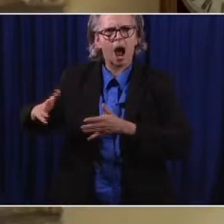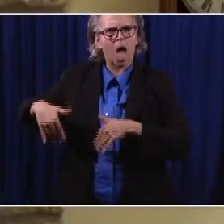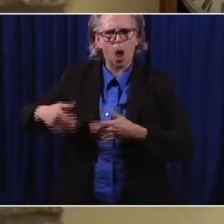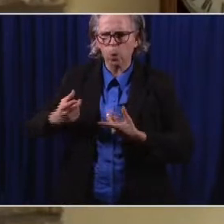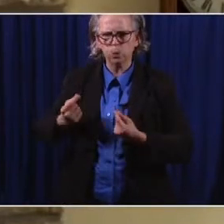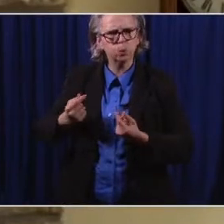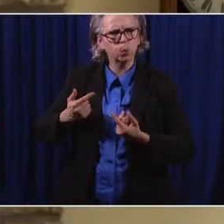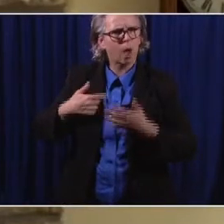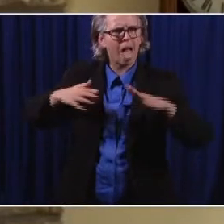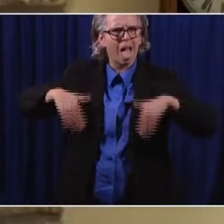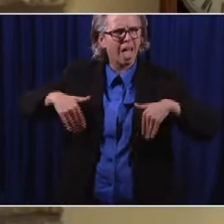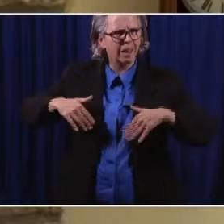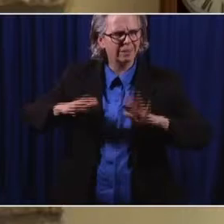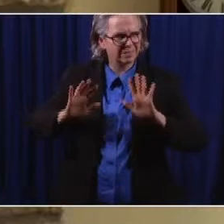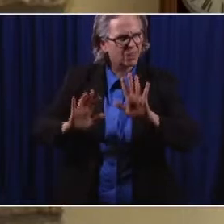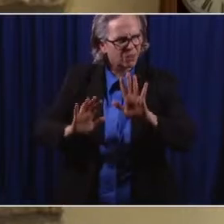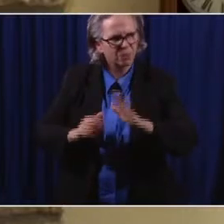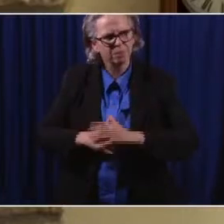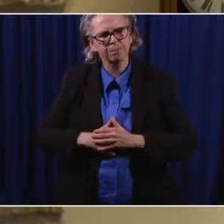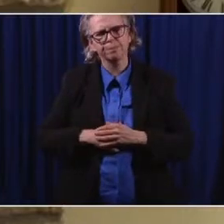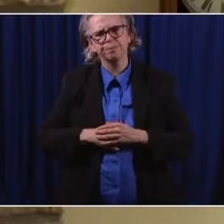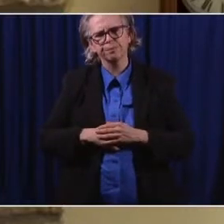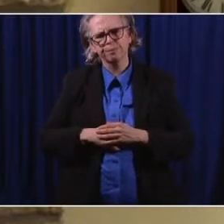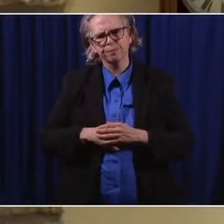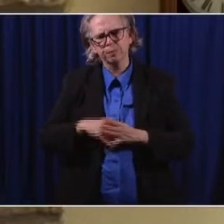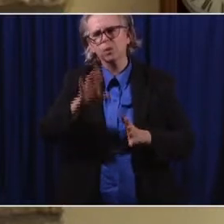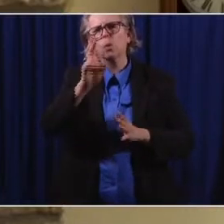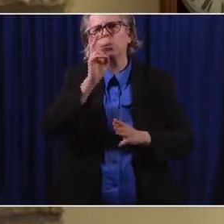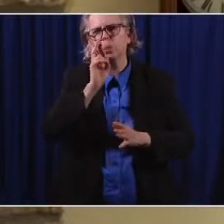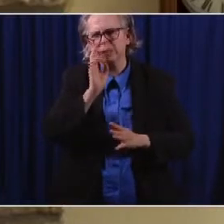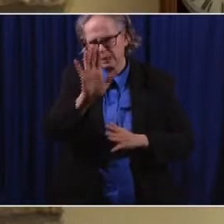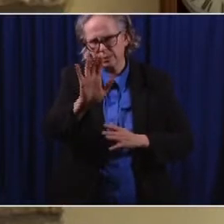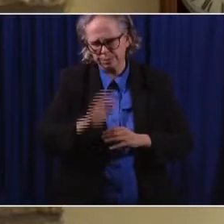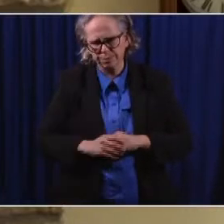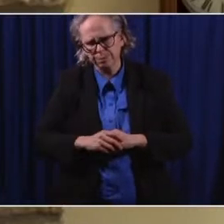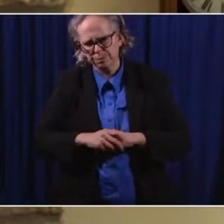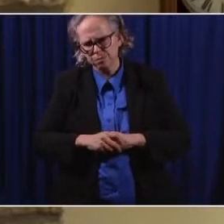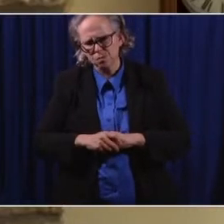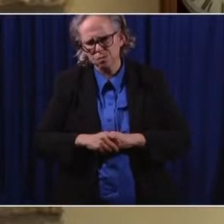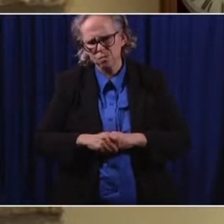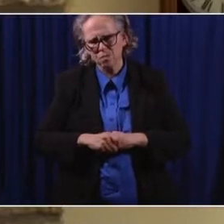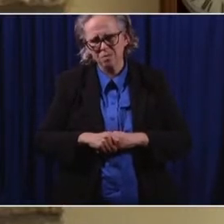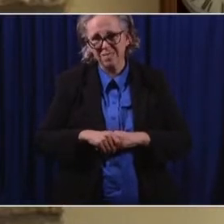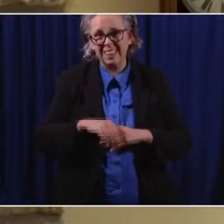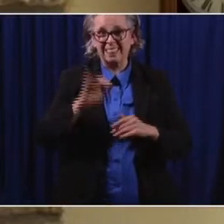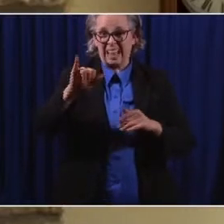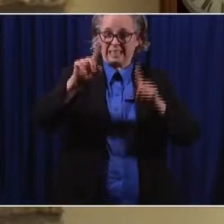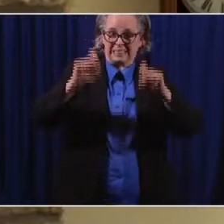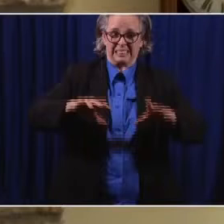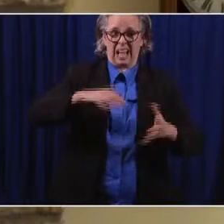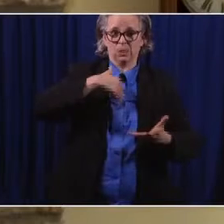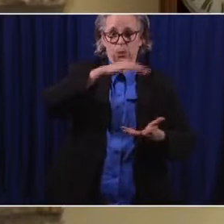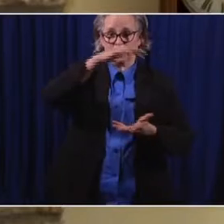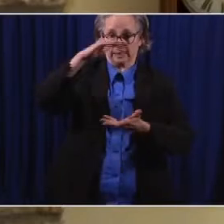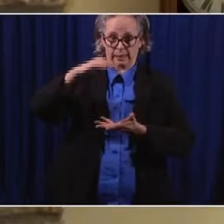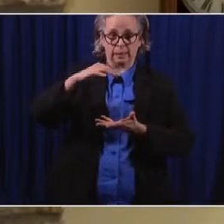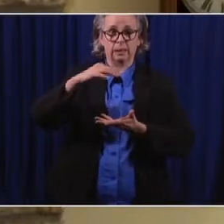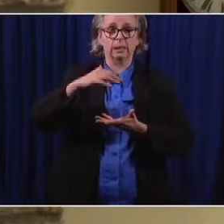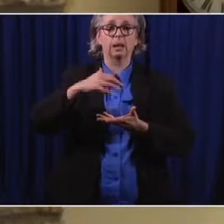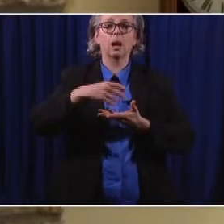the second category, but we're going to see what the test, what we come up with, and we're going to go with the